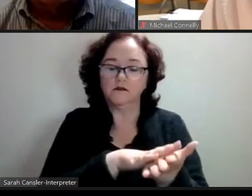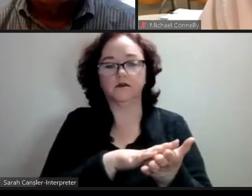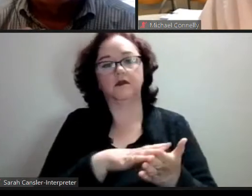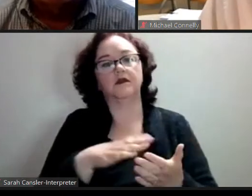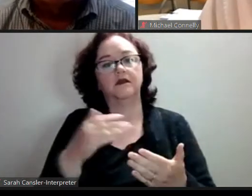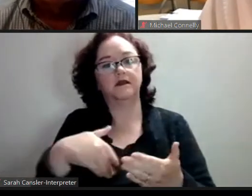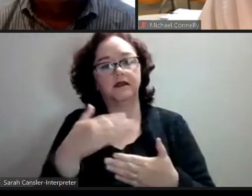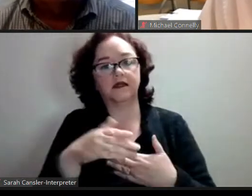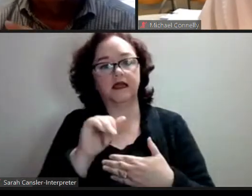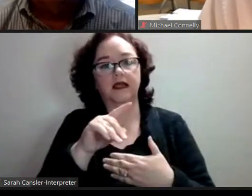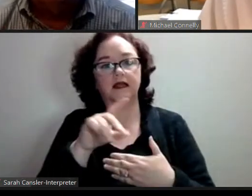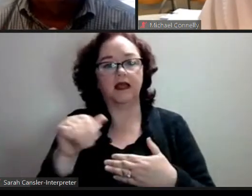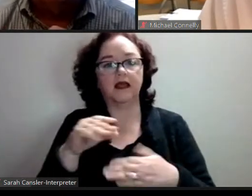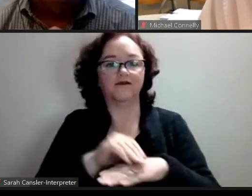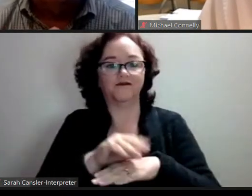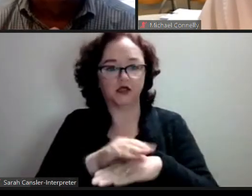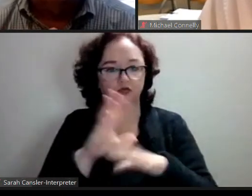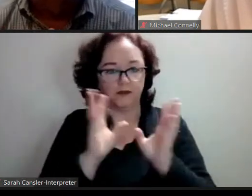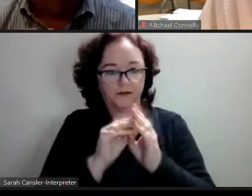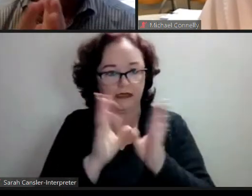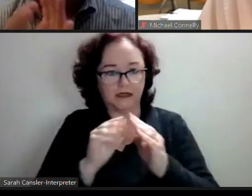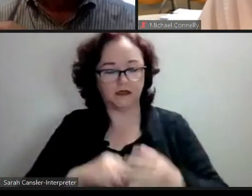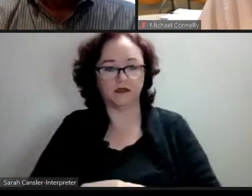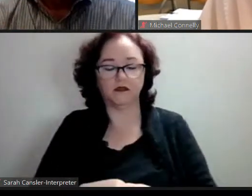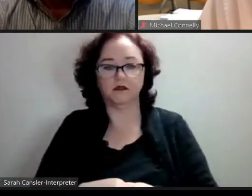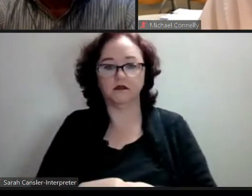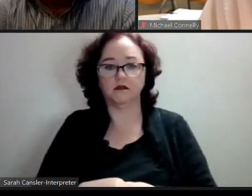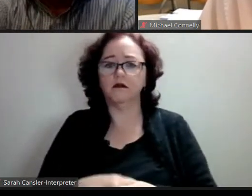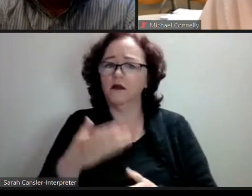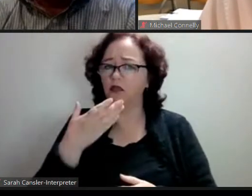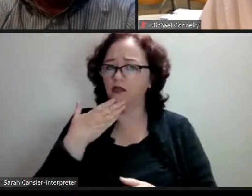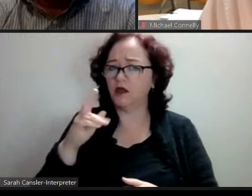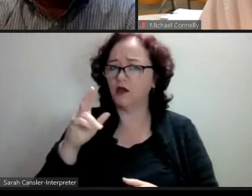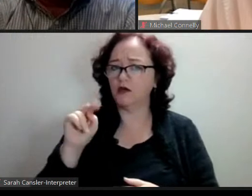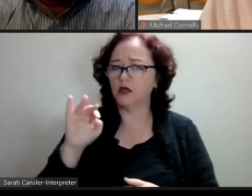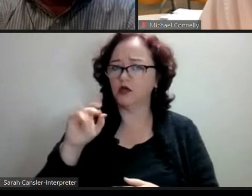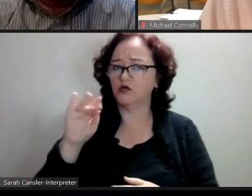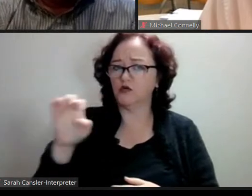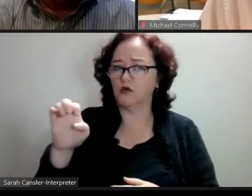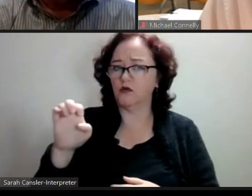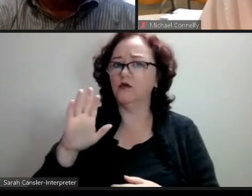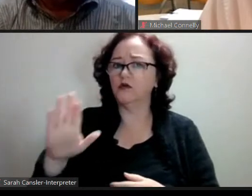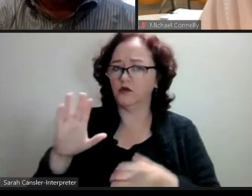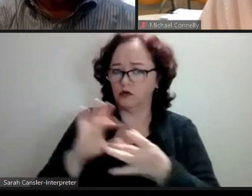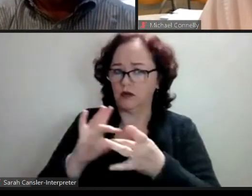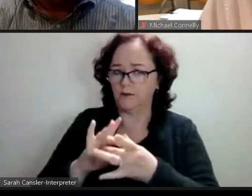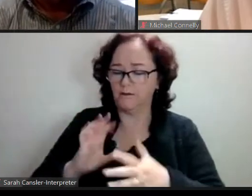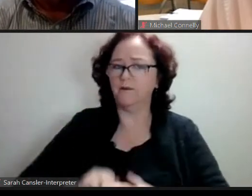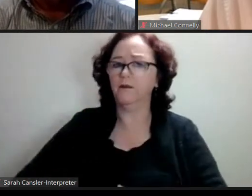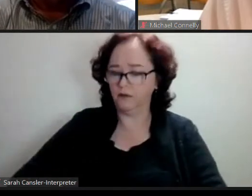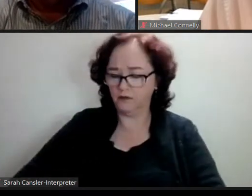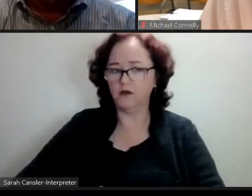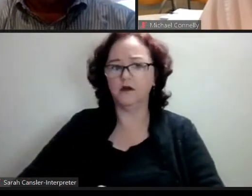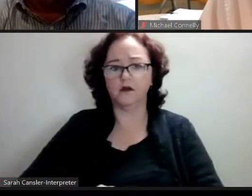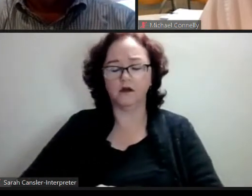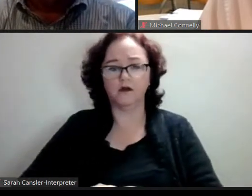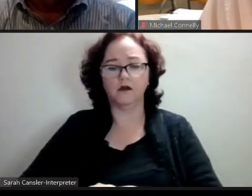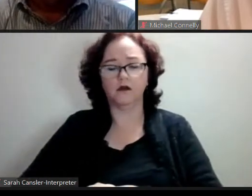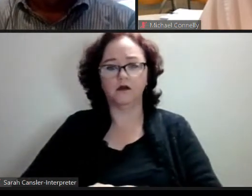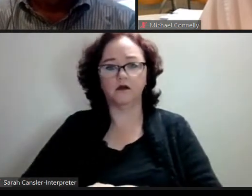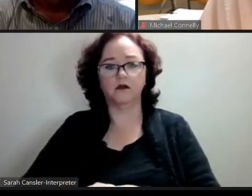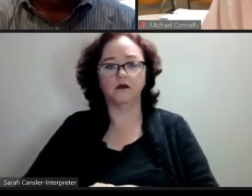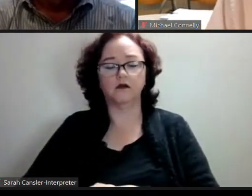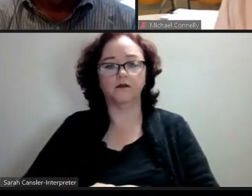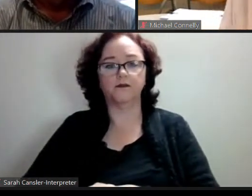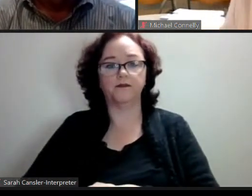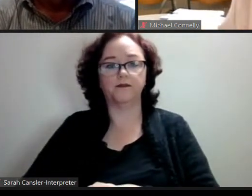meeting. So thank you, Nicole, for your public comment. As a person who